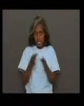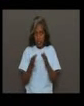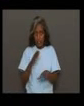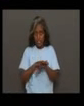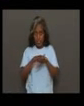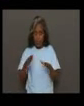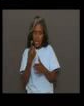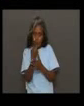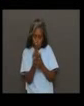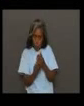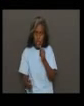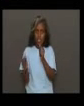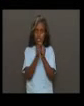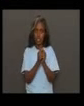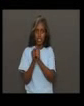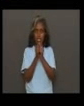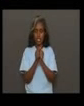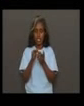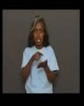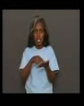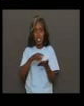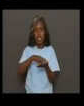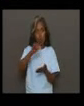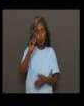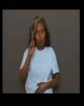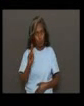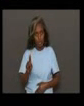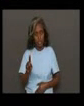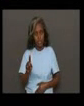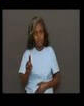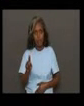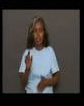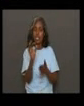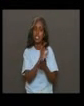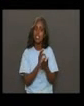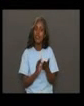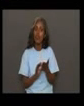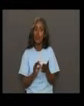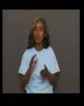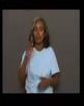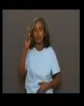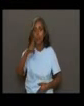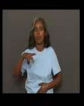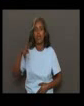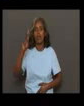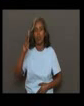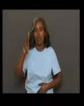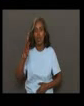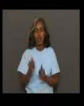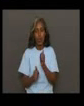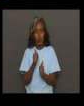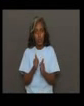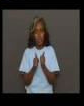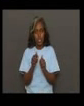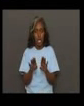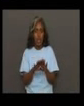If the plane only intersects the cone once, it will form a parabola, which